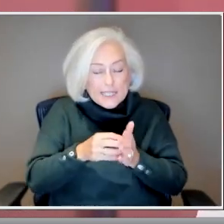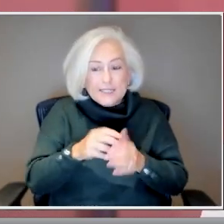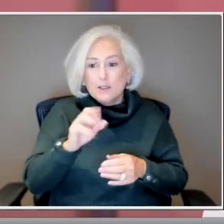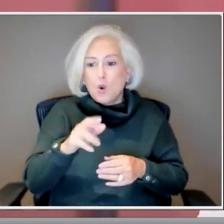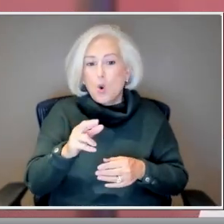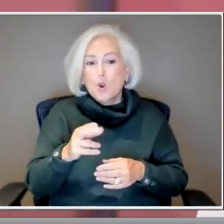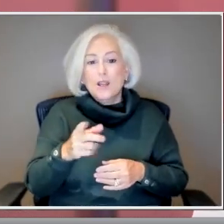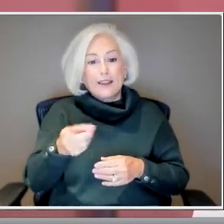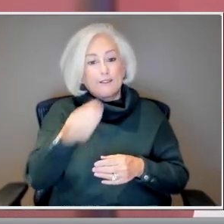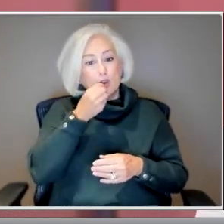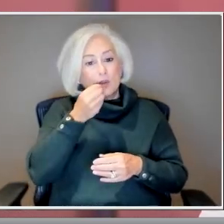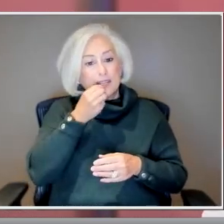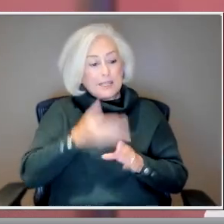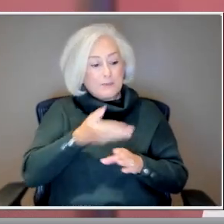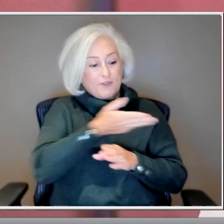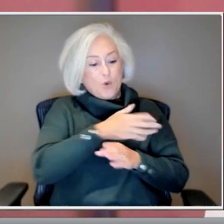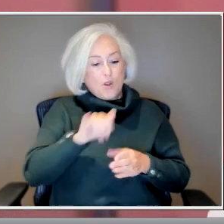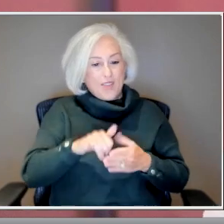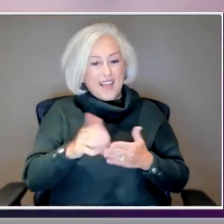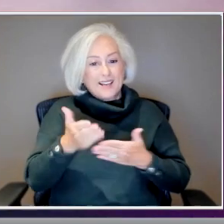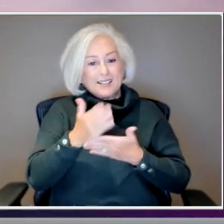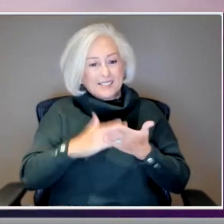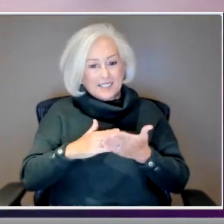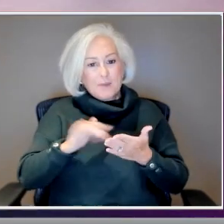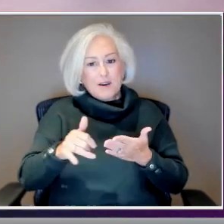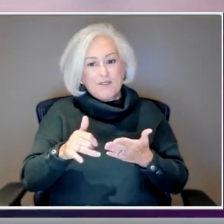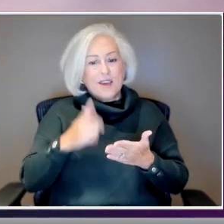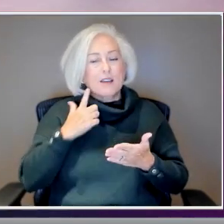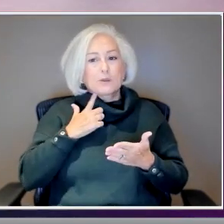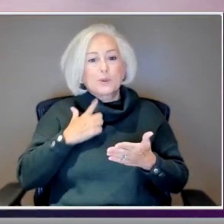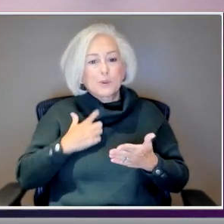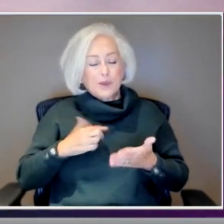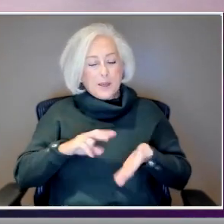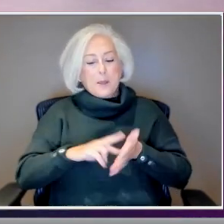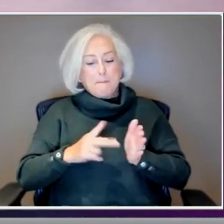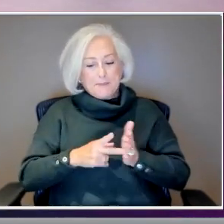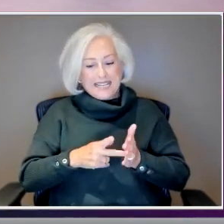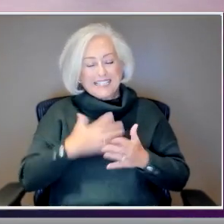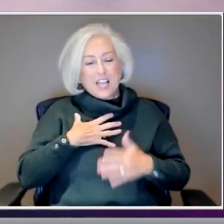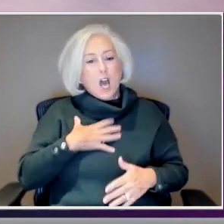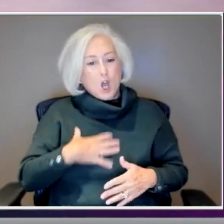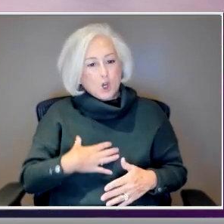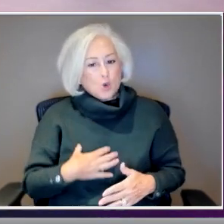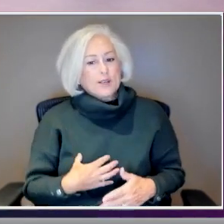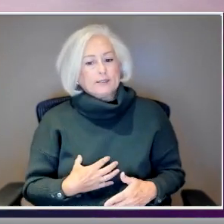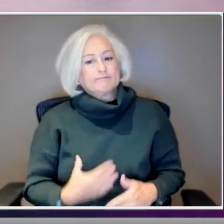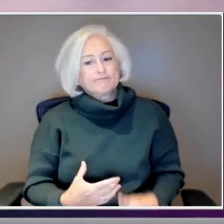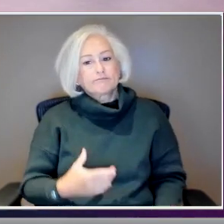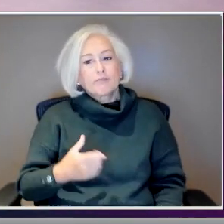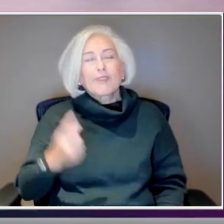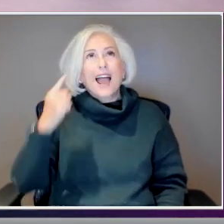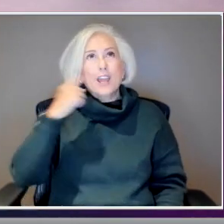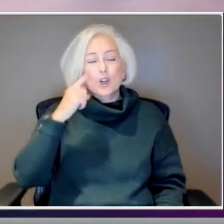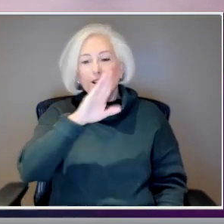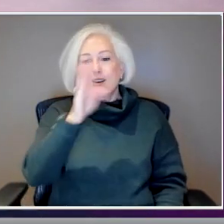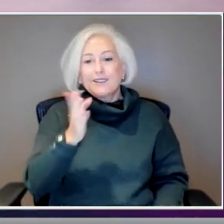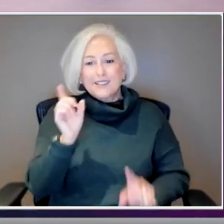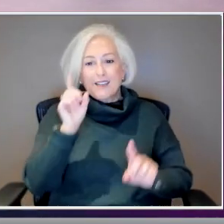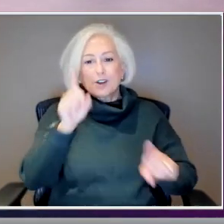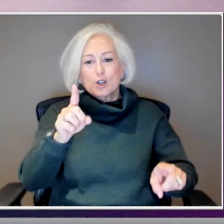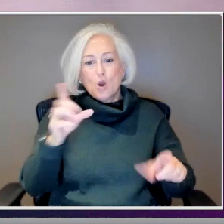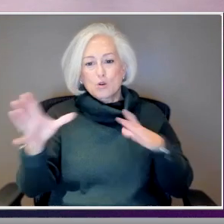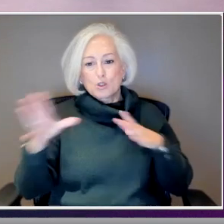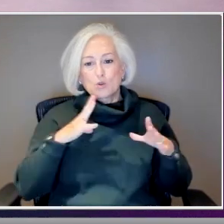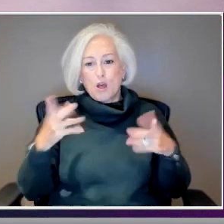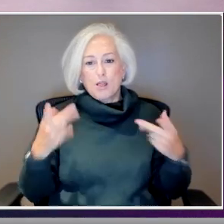is the hunger part of it is taken Actually, out. I've heard that advice from doctors before, to never go to a holiday party hungry. Yes. Even